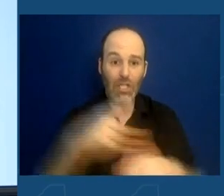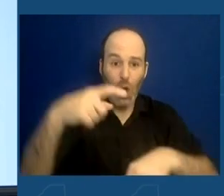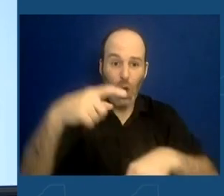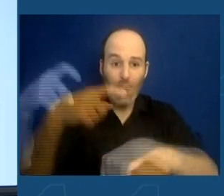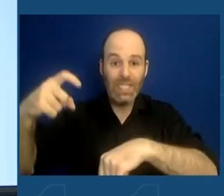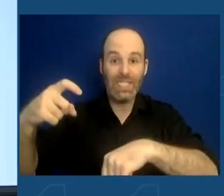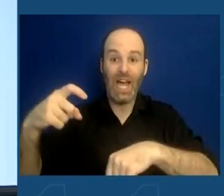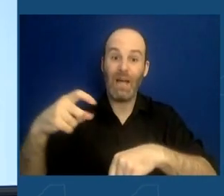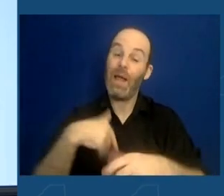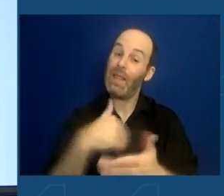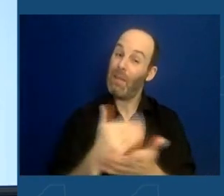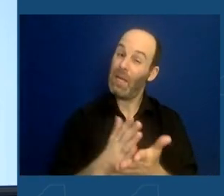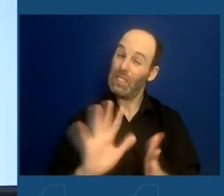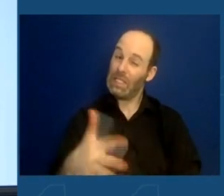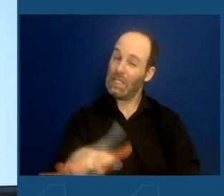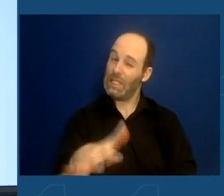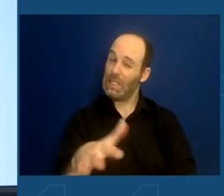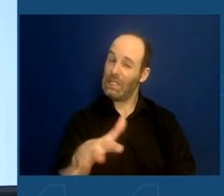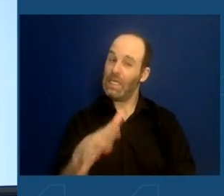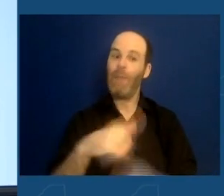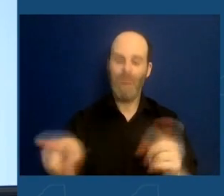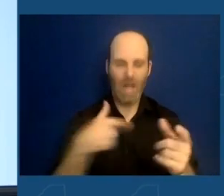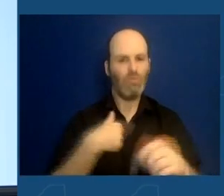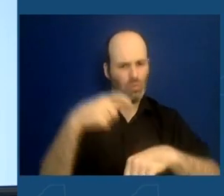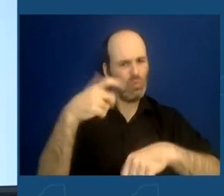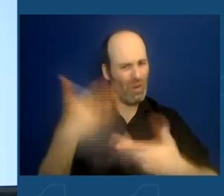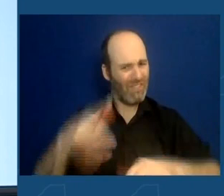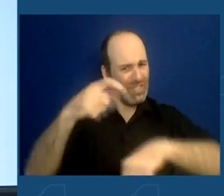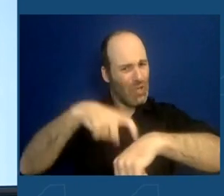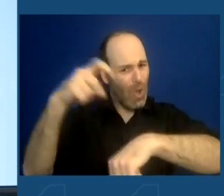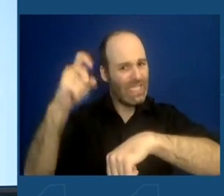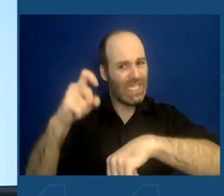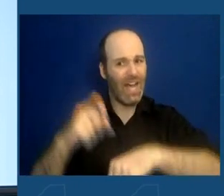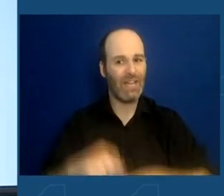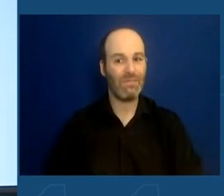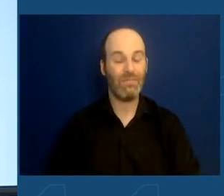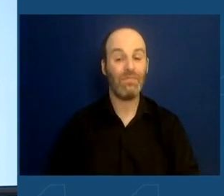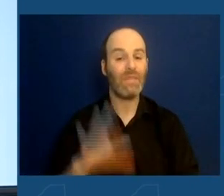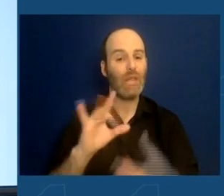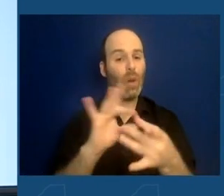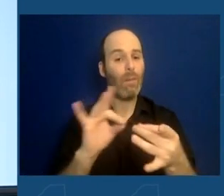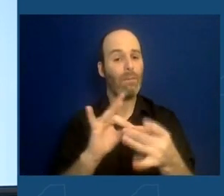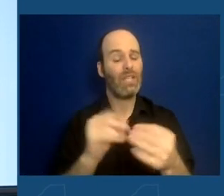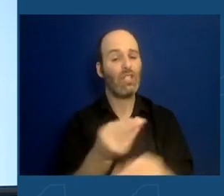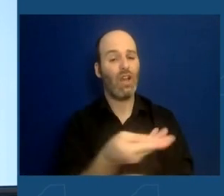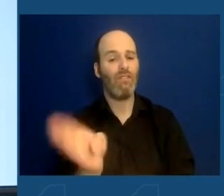dicey, but certainly on schedule. So I'm very proud of that. I just want to mention a few key players